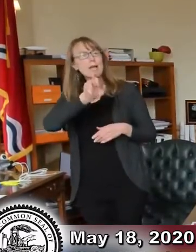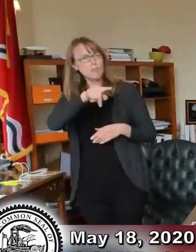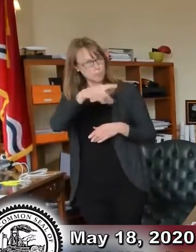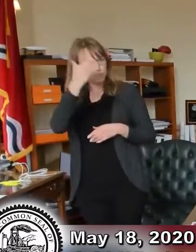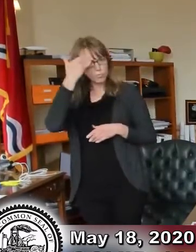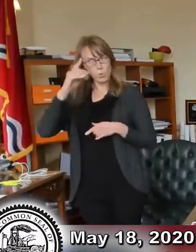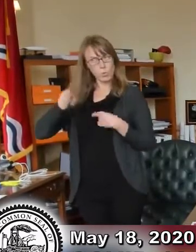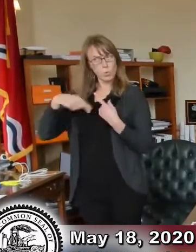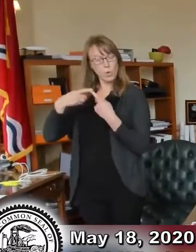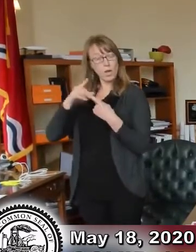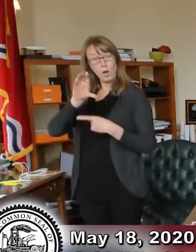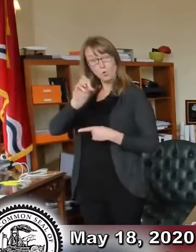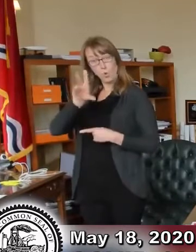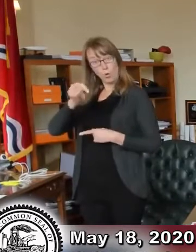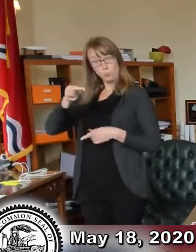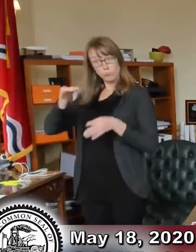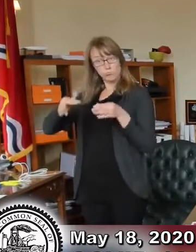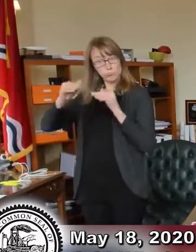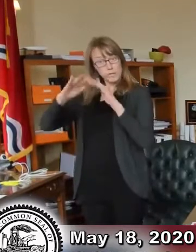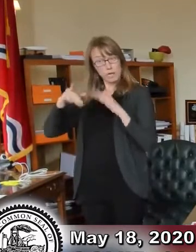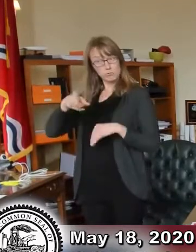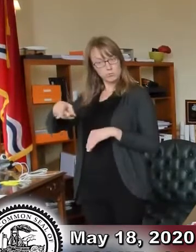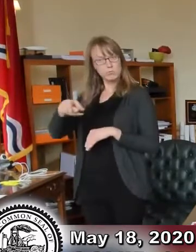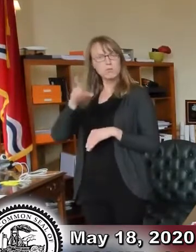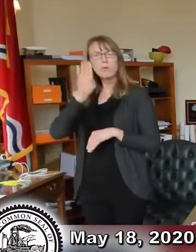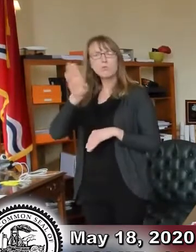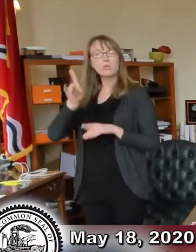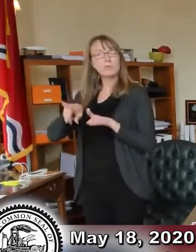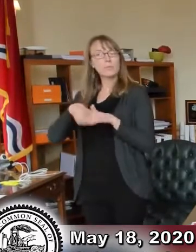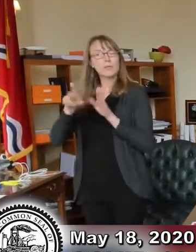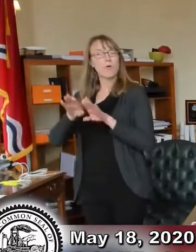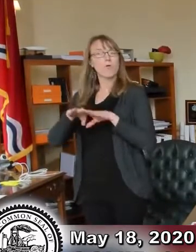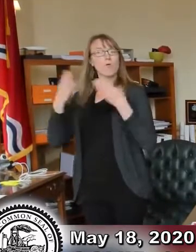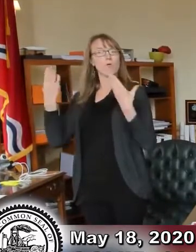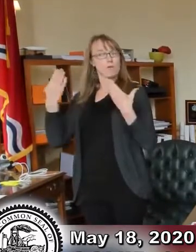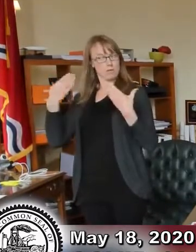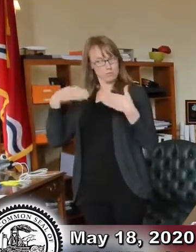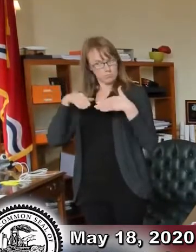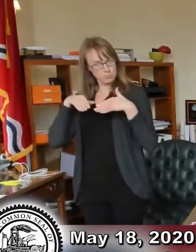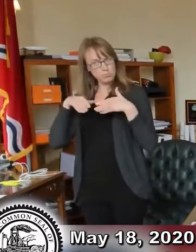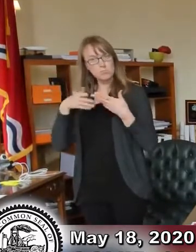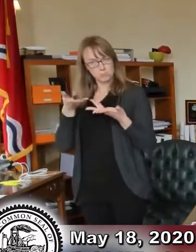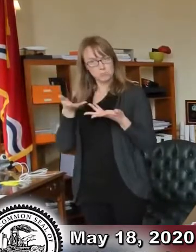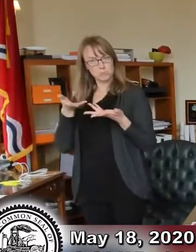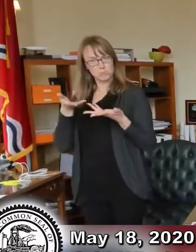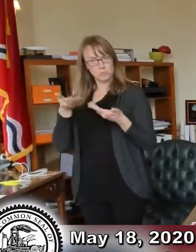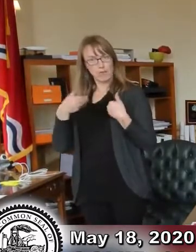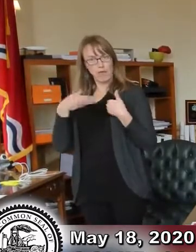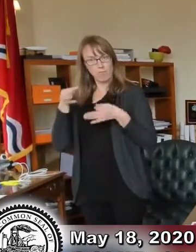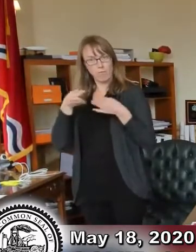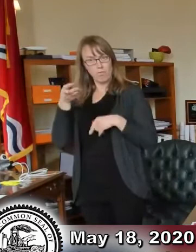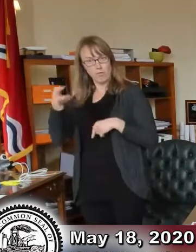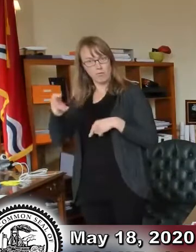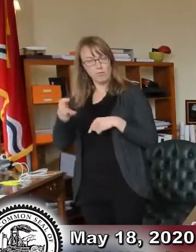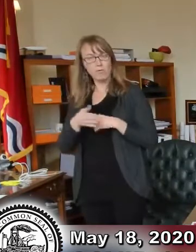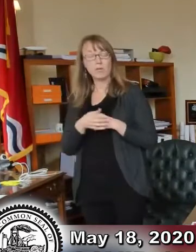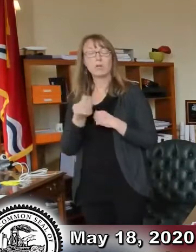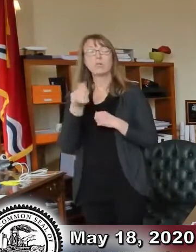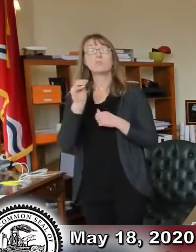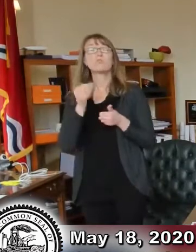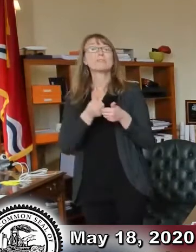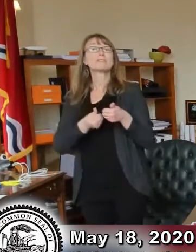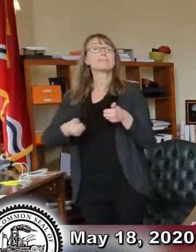will resume and when they'll reopen? It's my understanding that the Missouri Supreme Court has said the courts